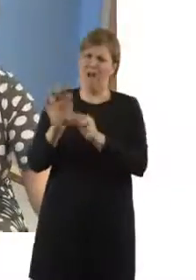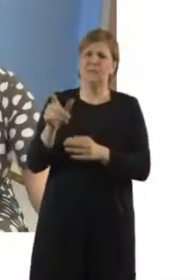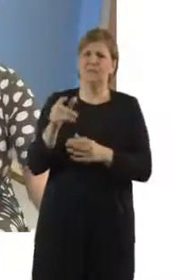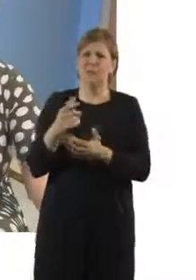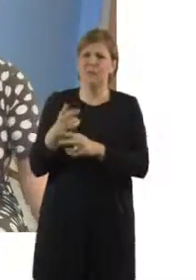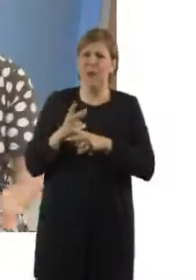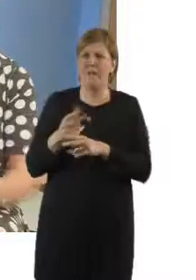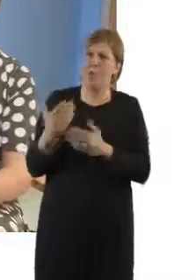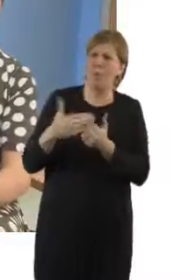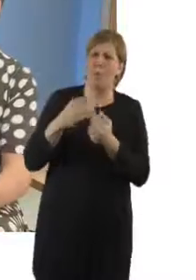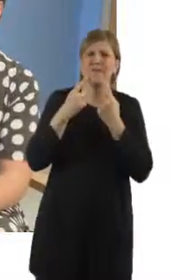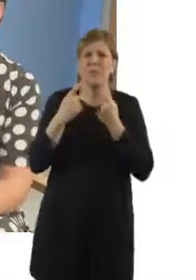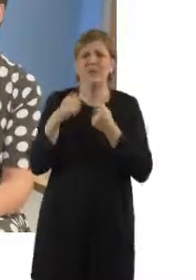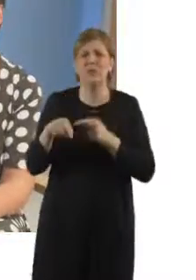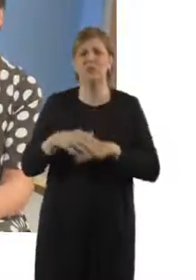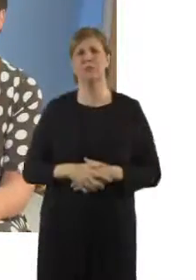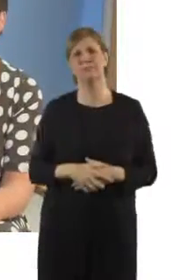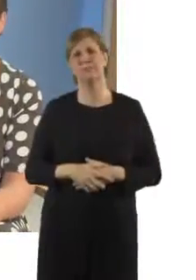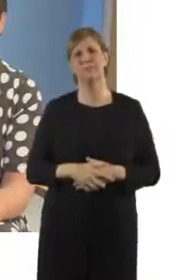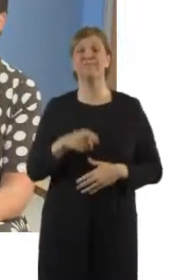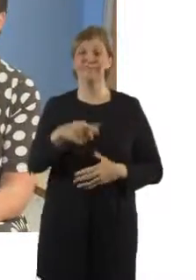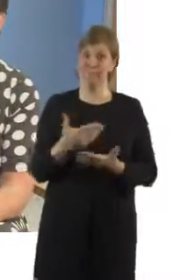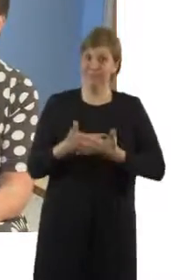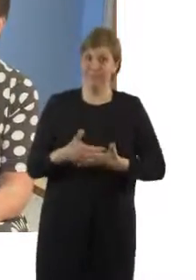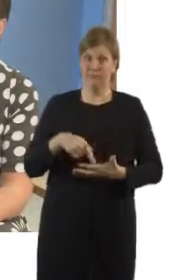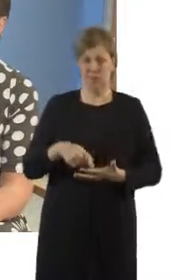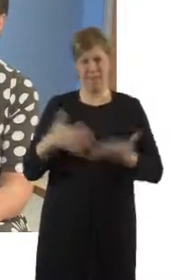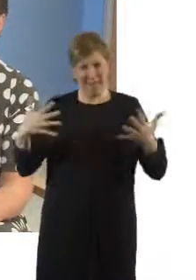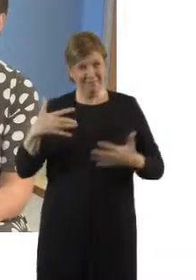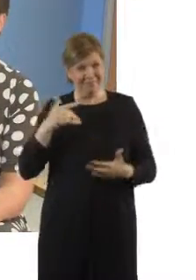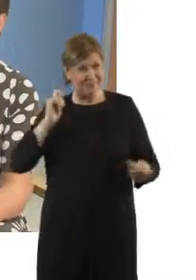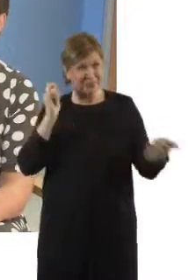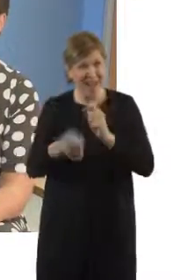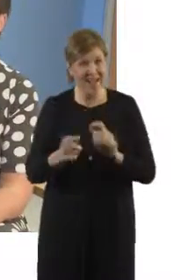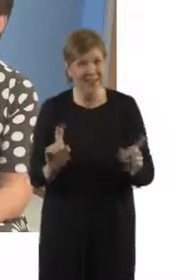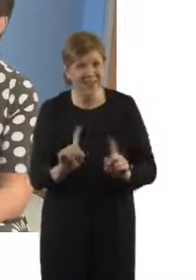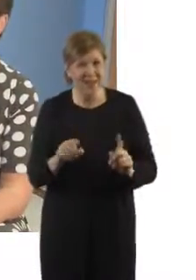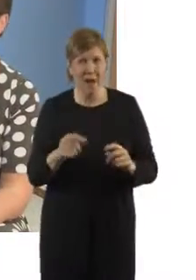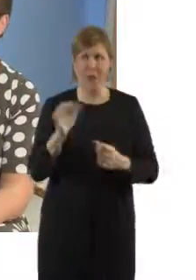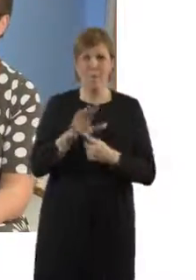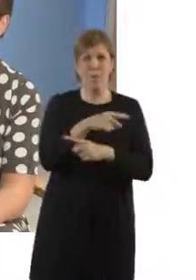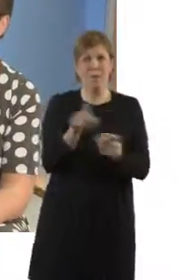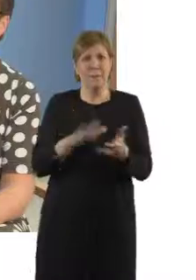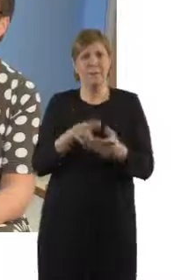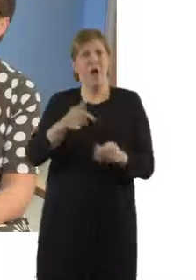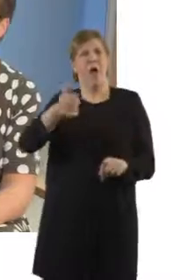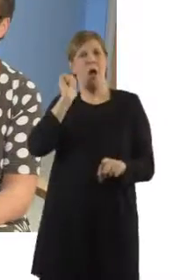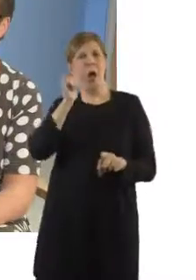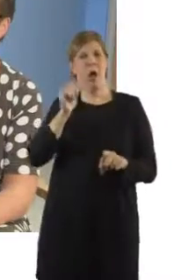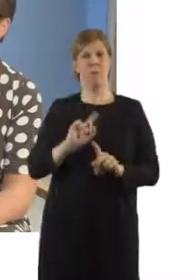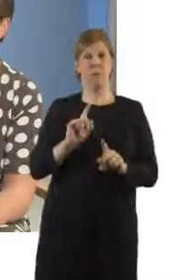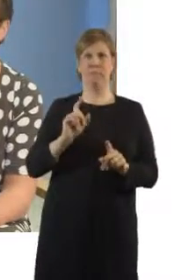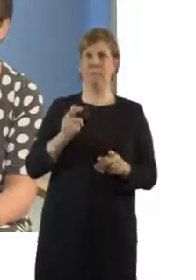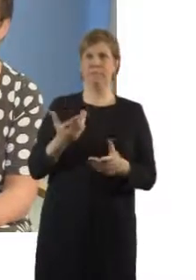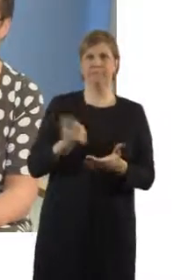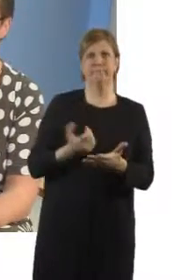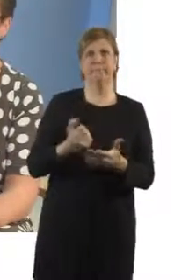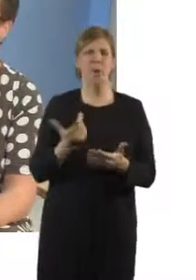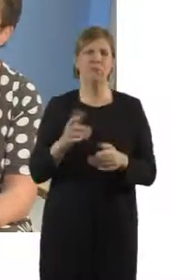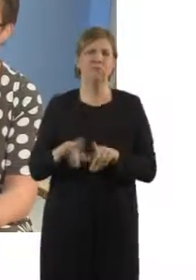information. Having a baby is a big life change, and it's important that mums make sure they know what they're entitled to. For example,